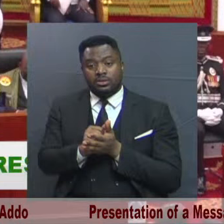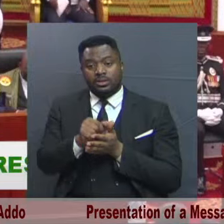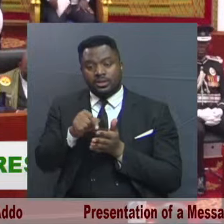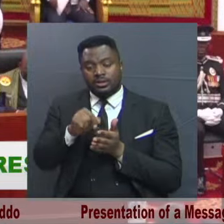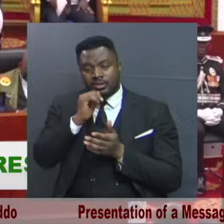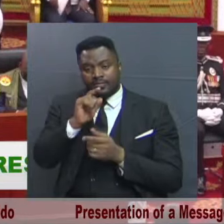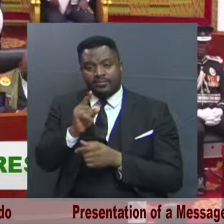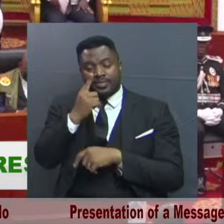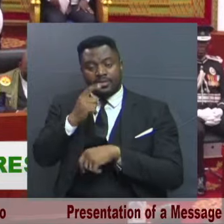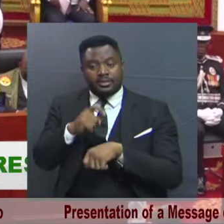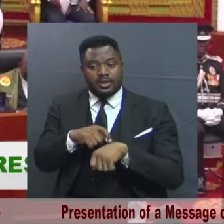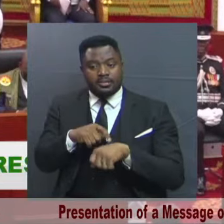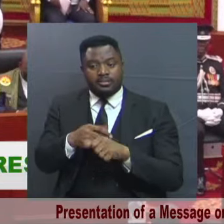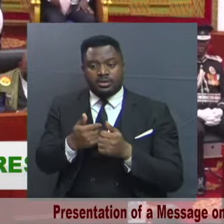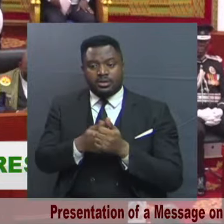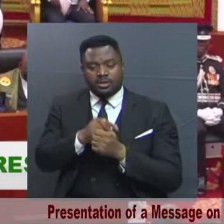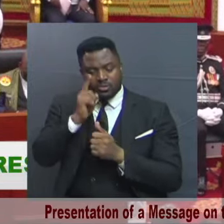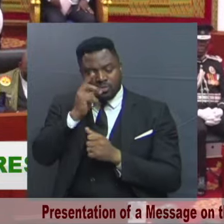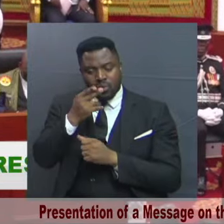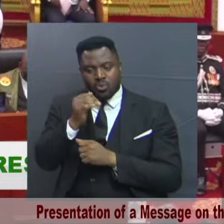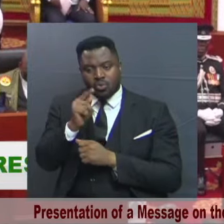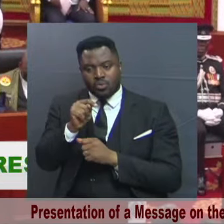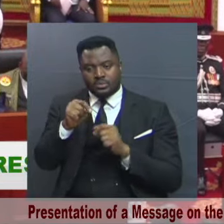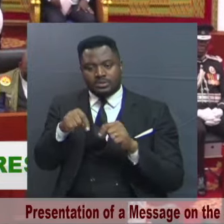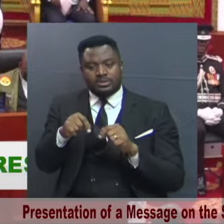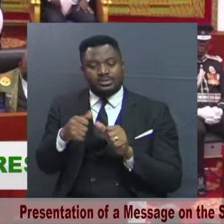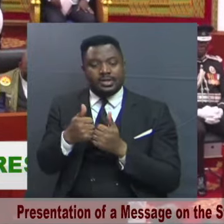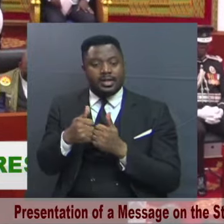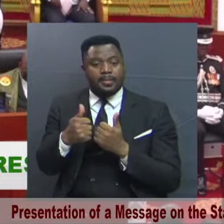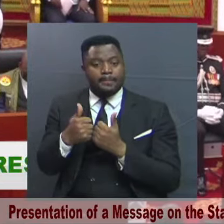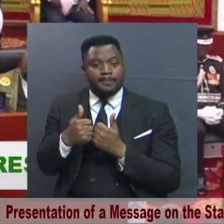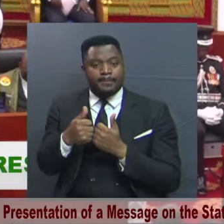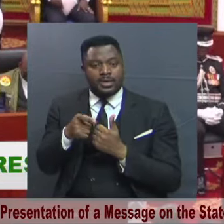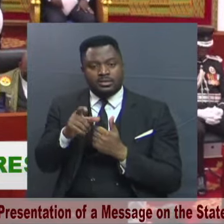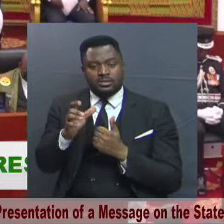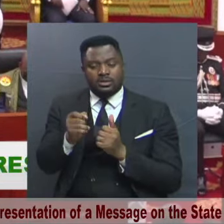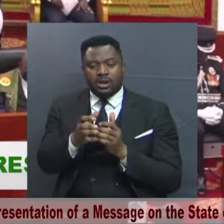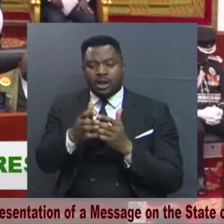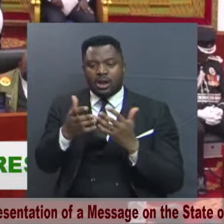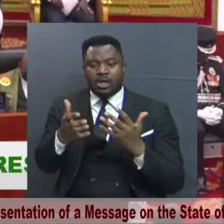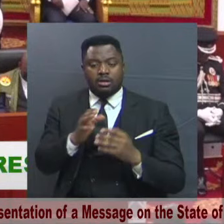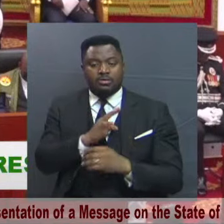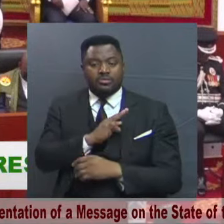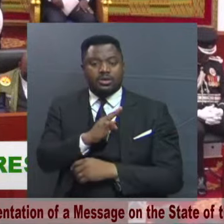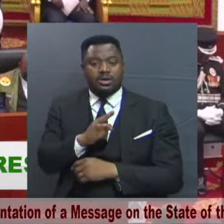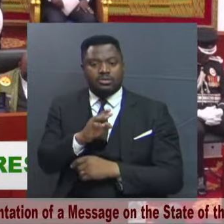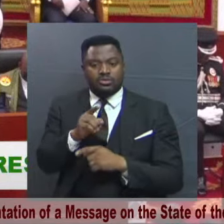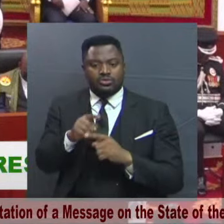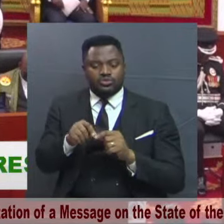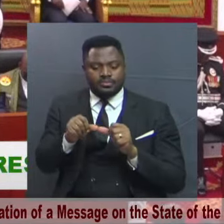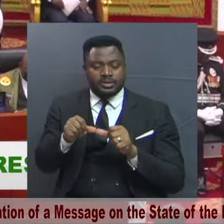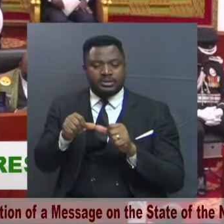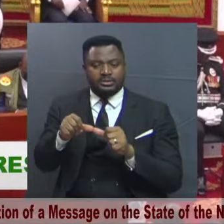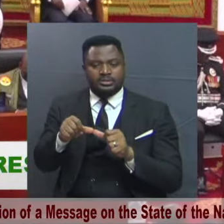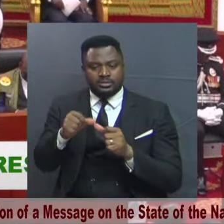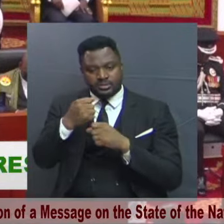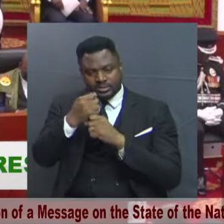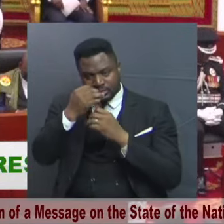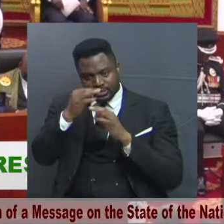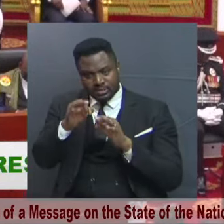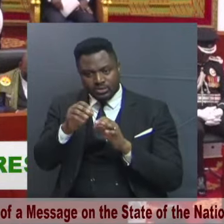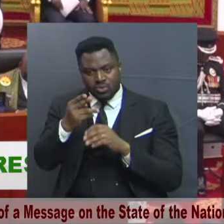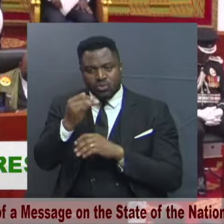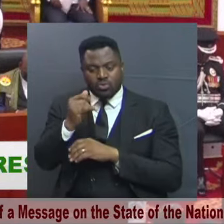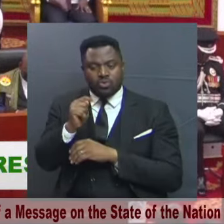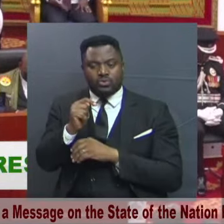is the first time that Ghana will be hosting these games it's taken a lot of courage to have persisted with the decision to host the